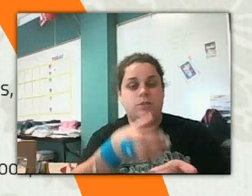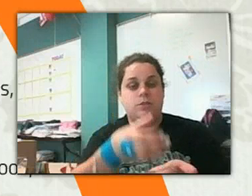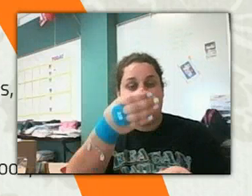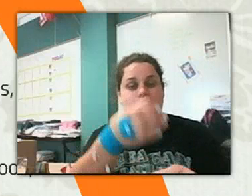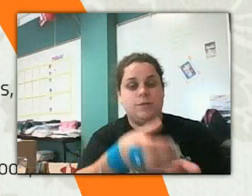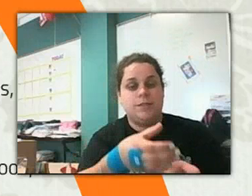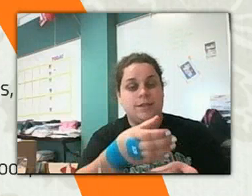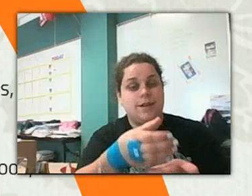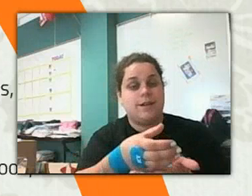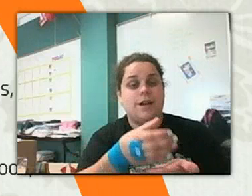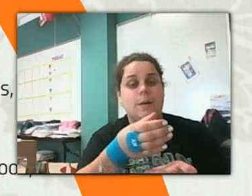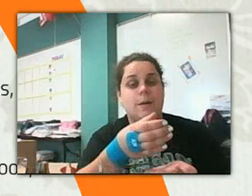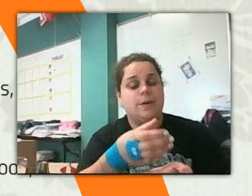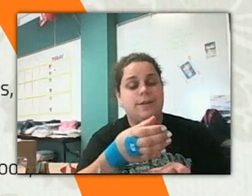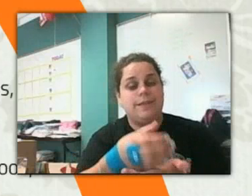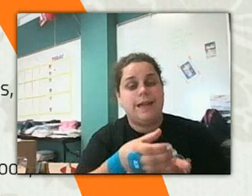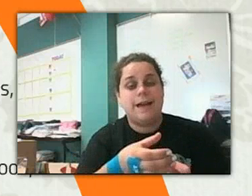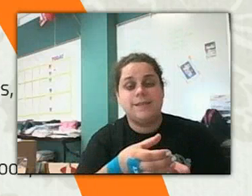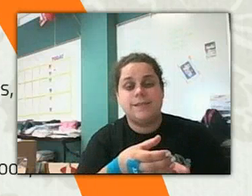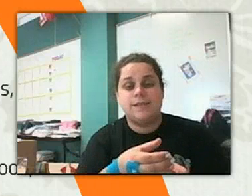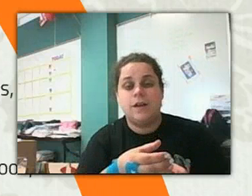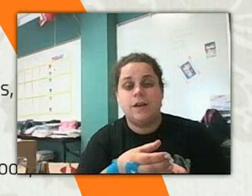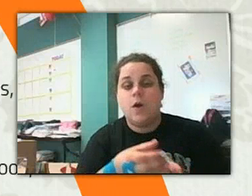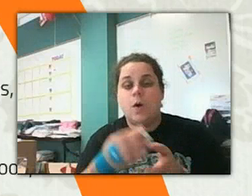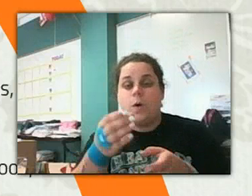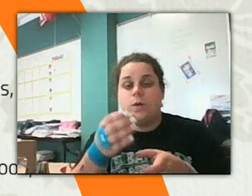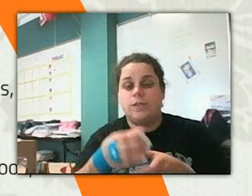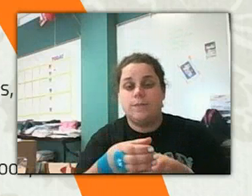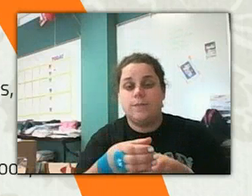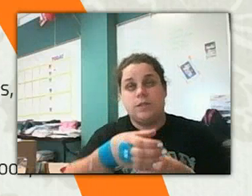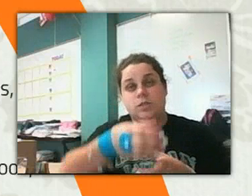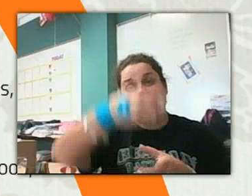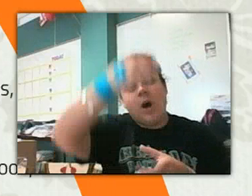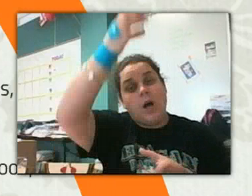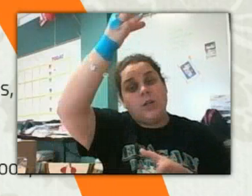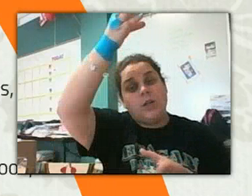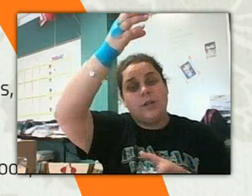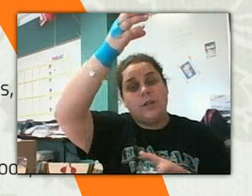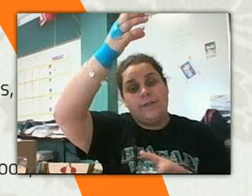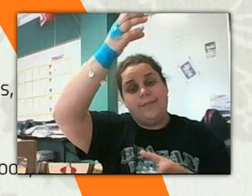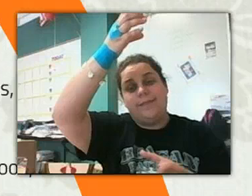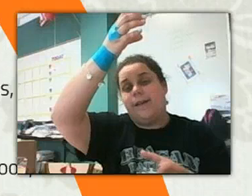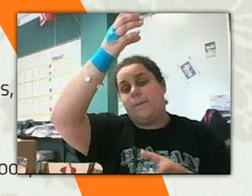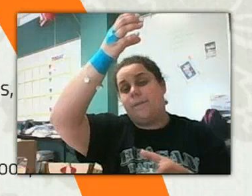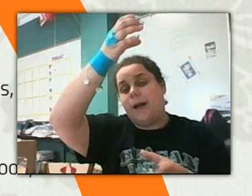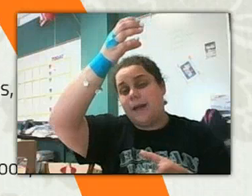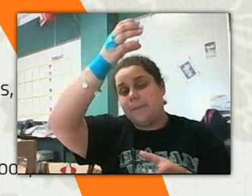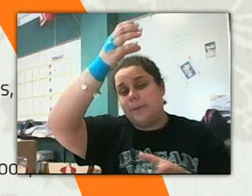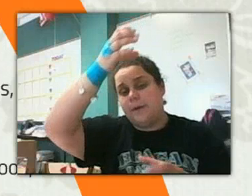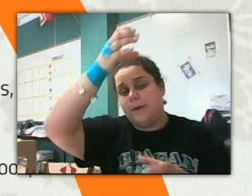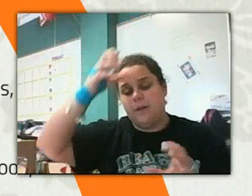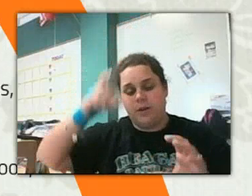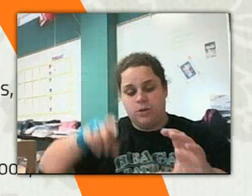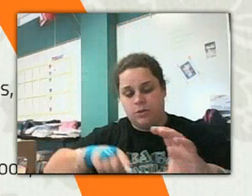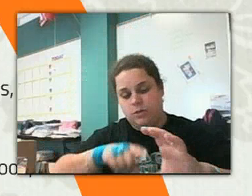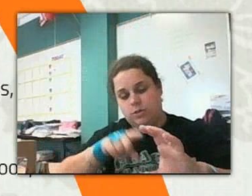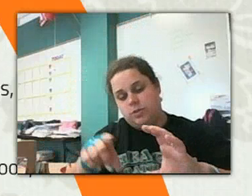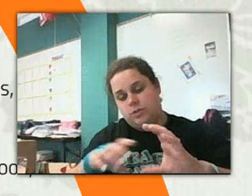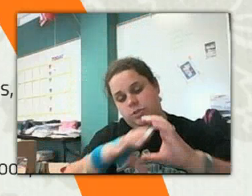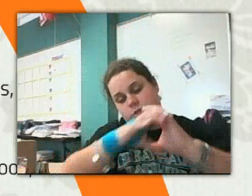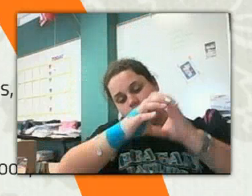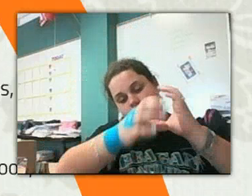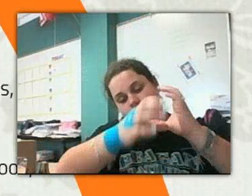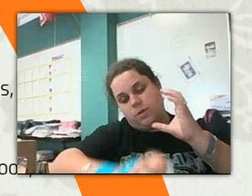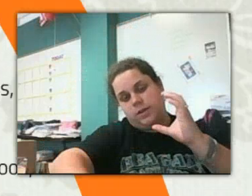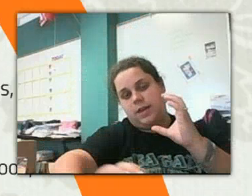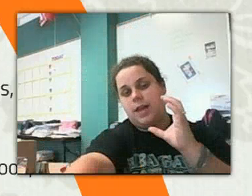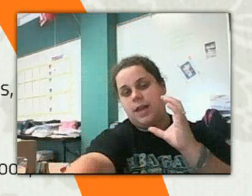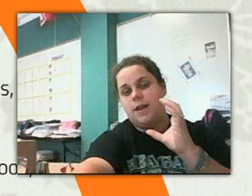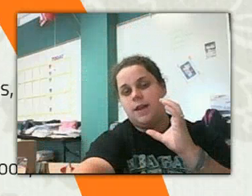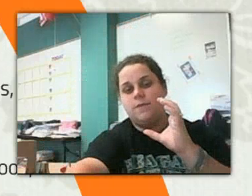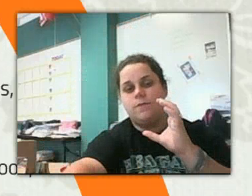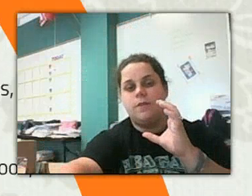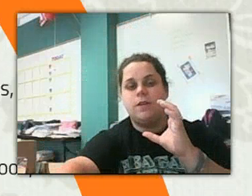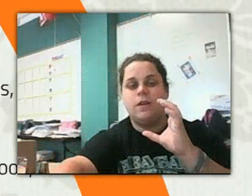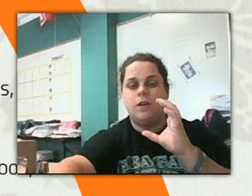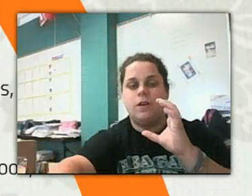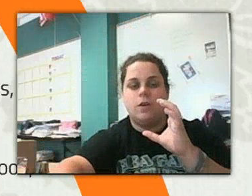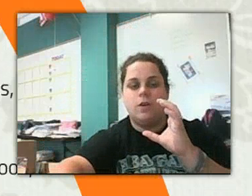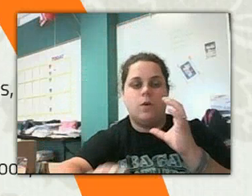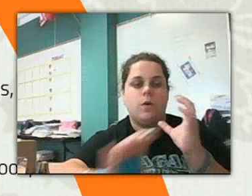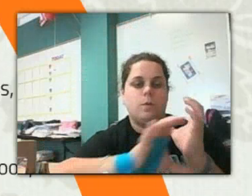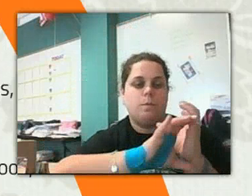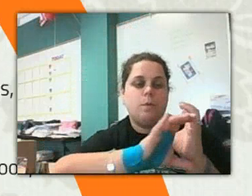short cylindrical object, like a cup or glass, or something taller, like a pipe. You could use it to show a